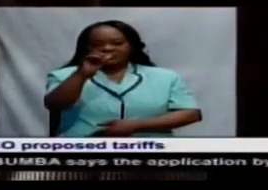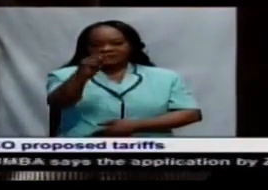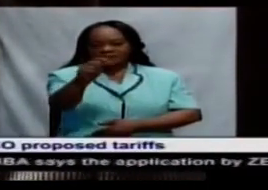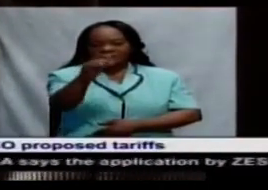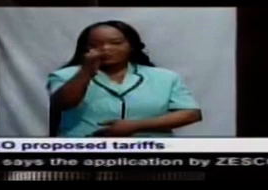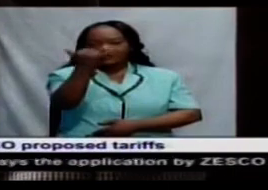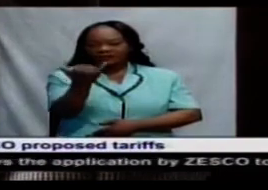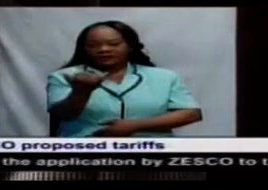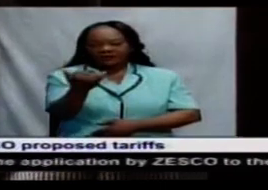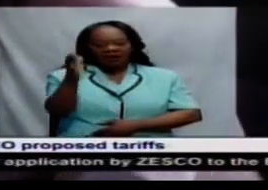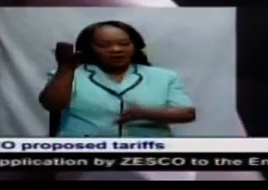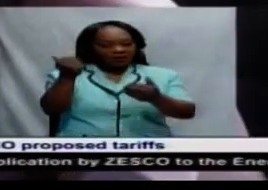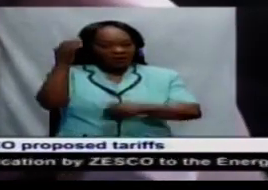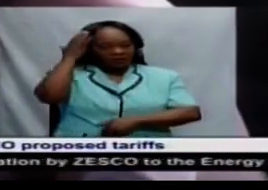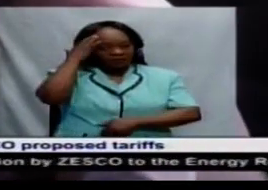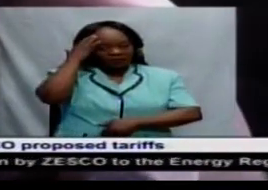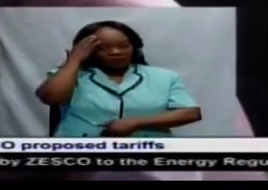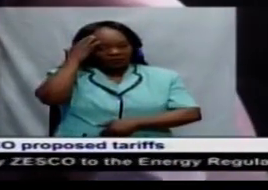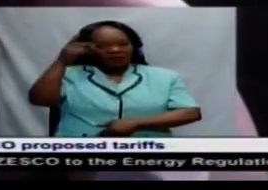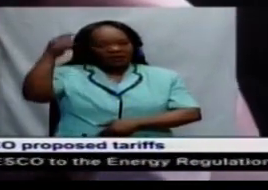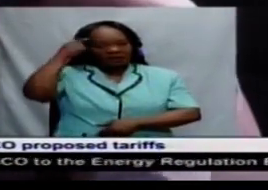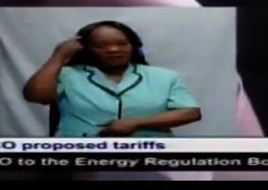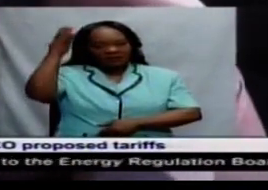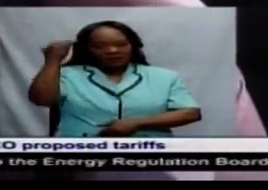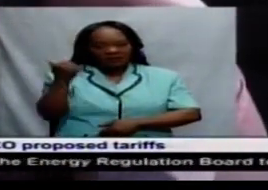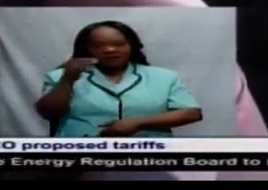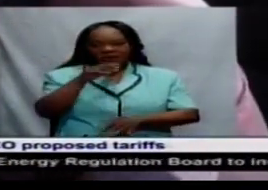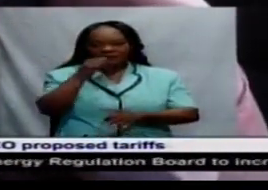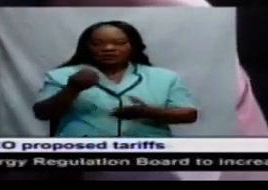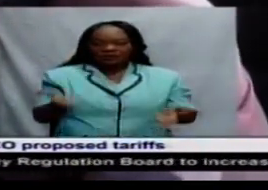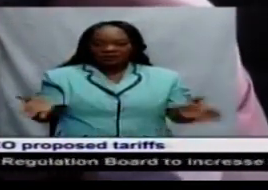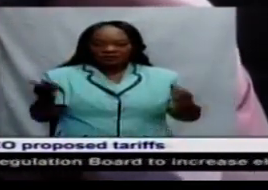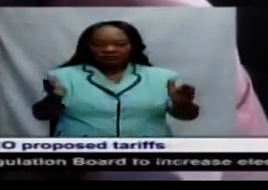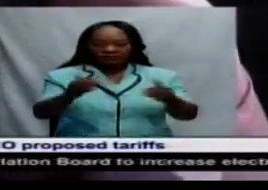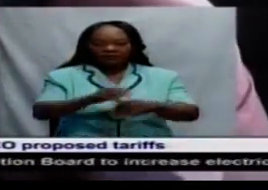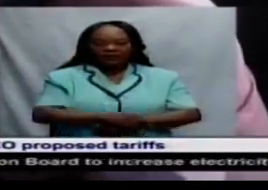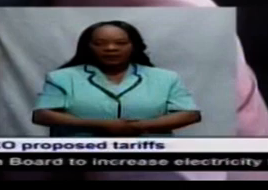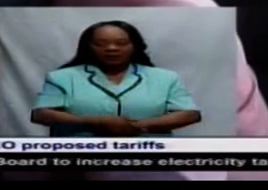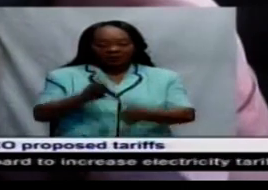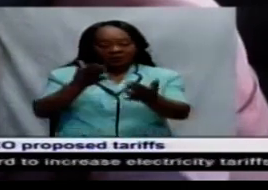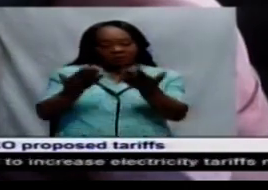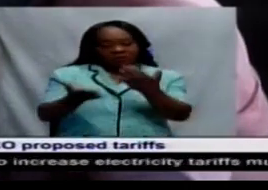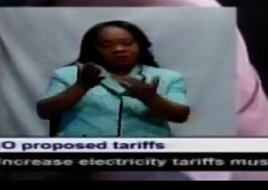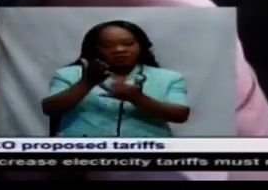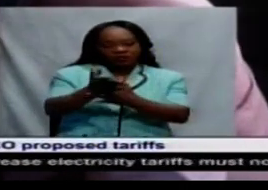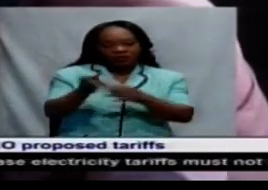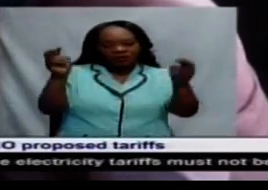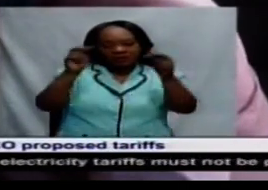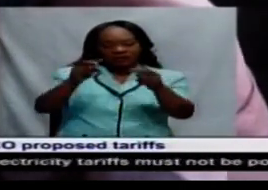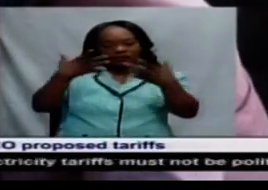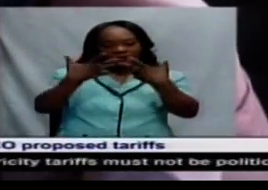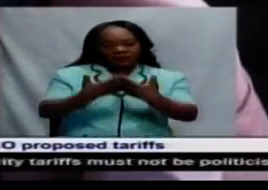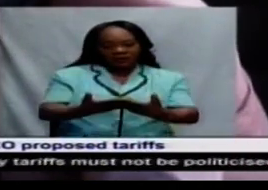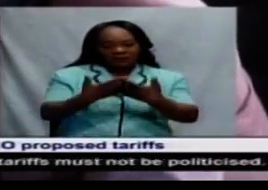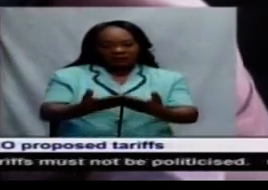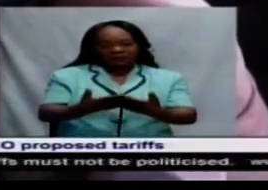are encouraging the PPP. And I thought maybe through your consultation or your interaction,